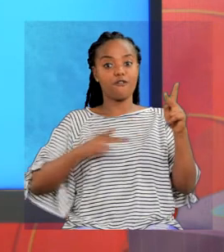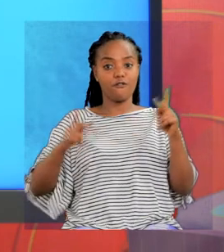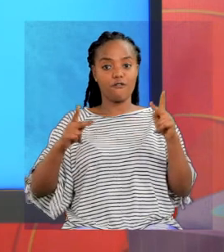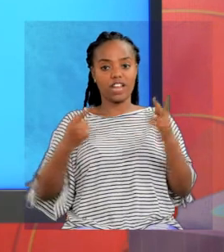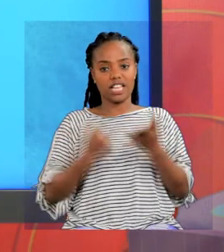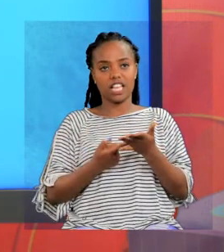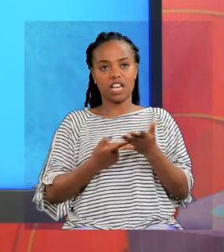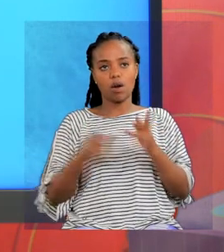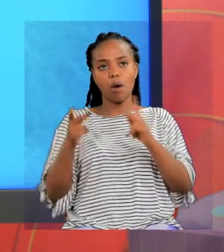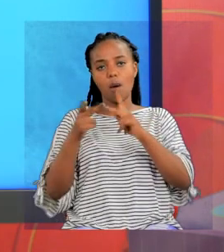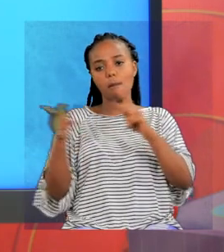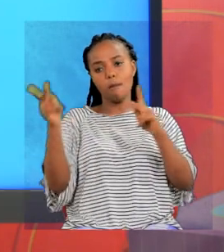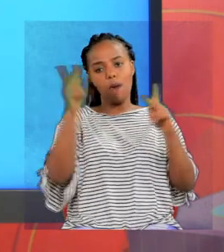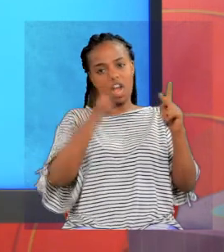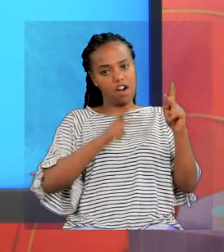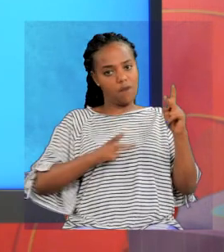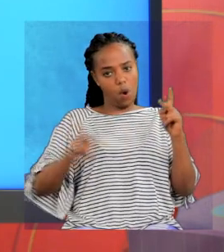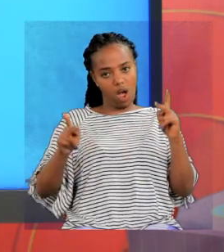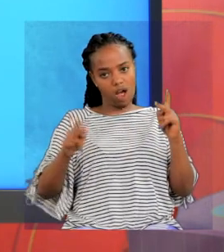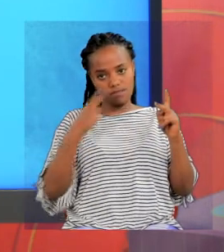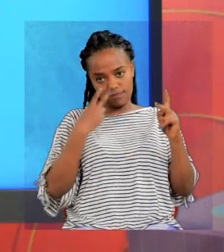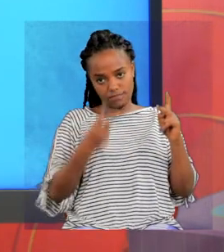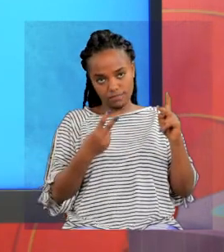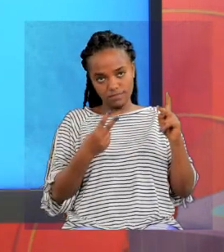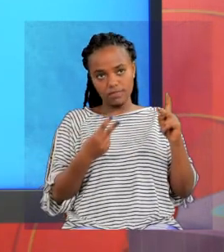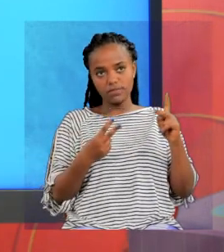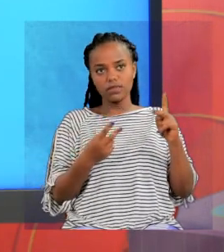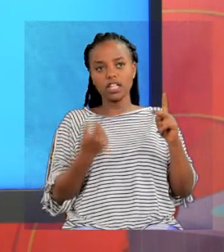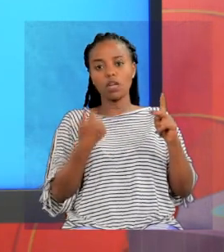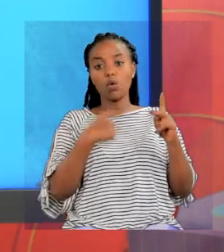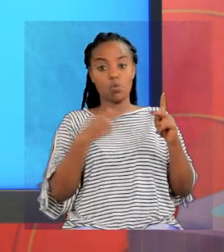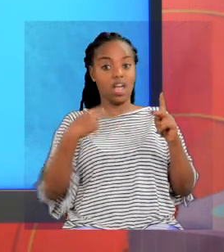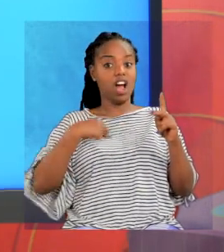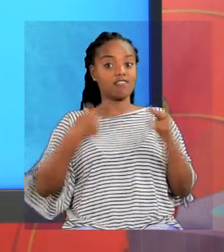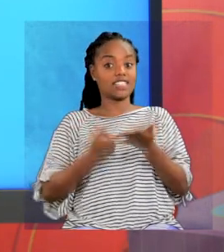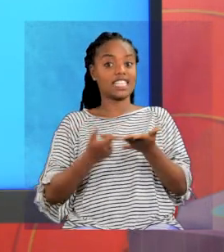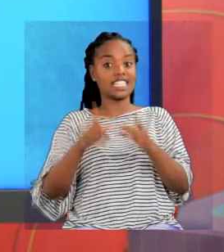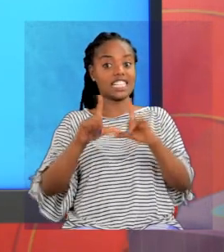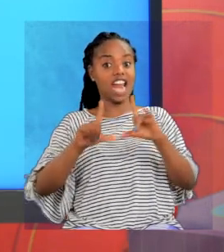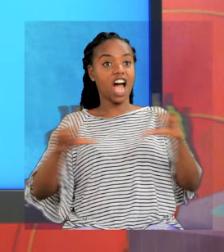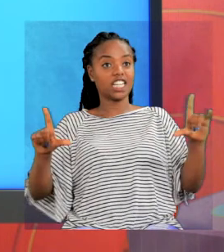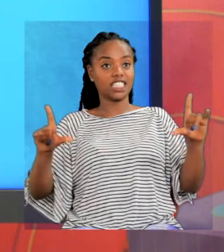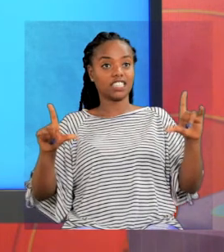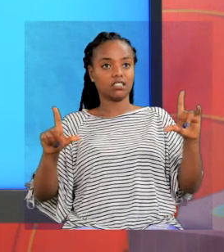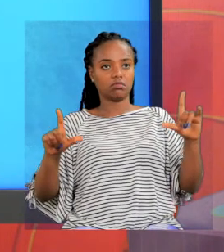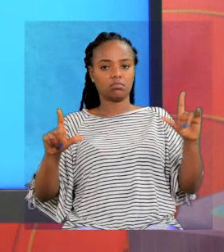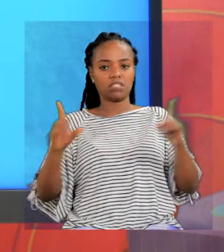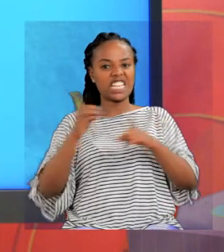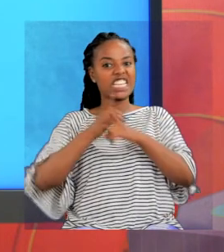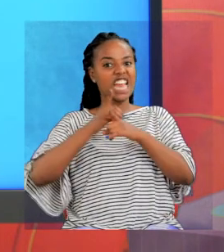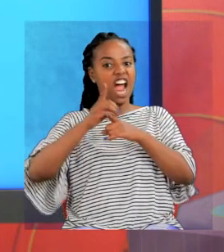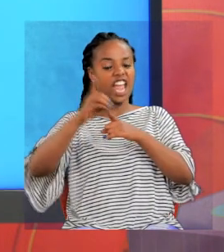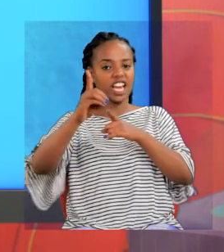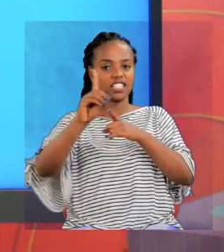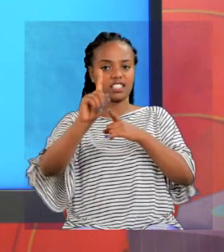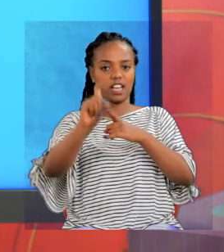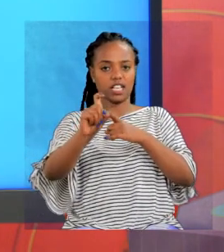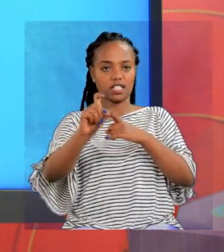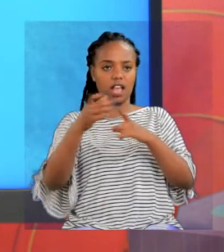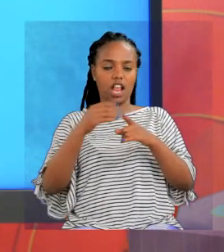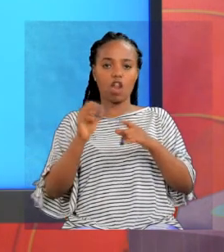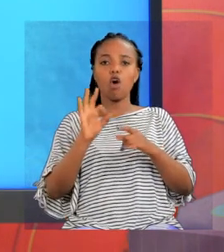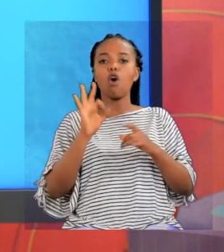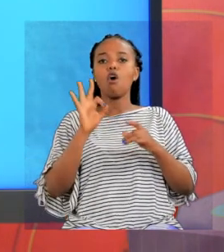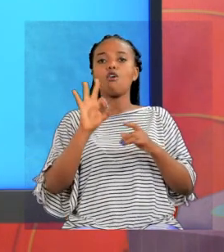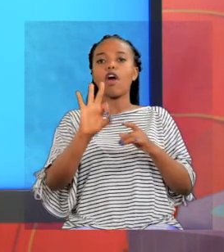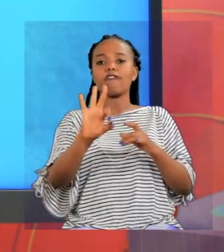This is a parabola and we have this line, this is directrix, this line, and focus,